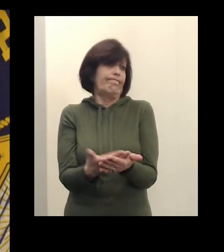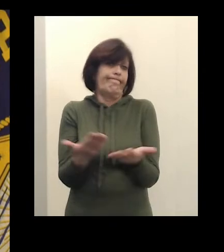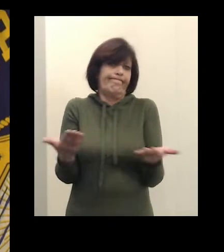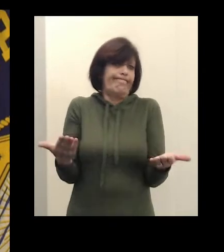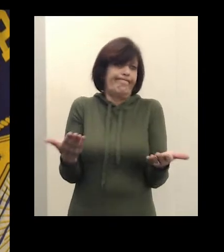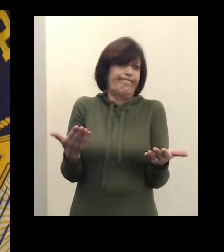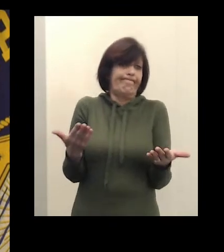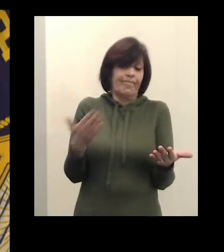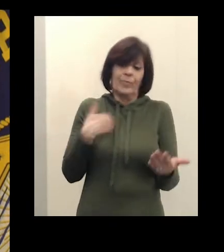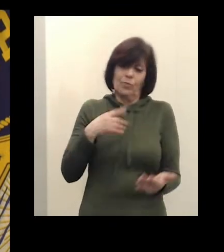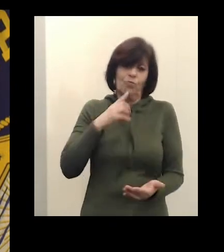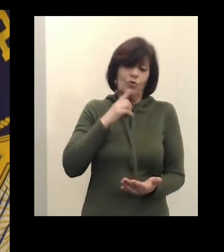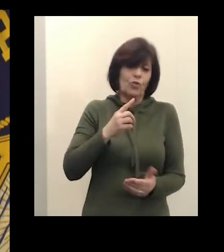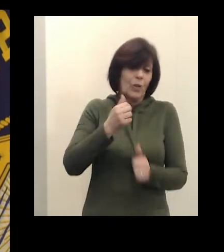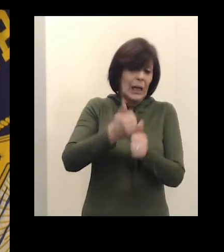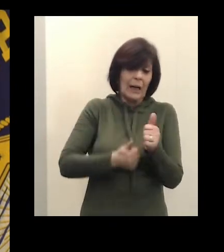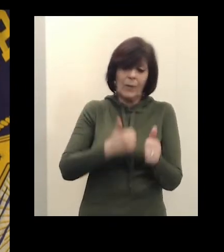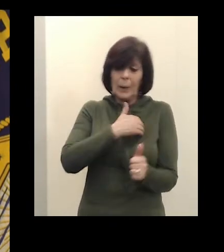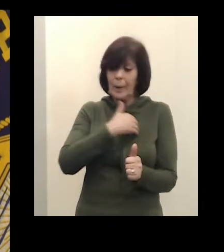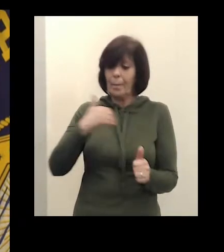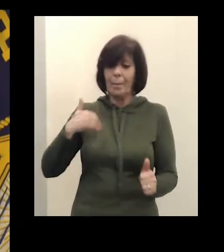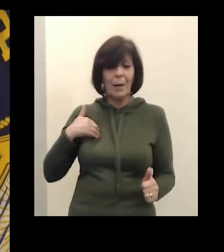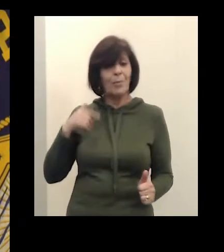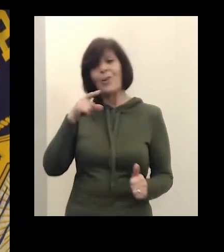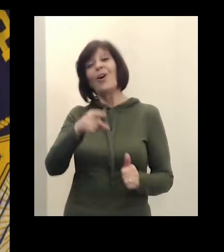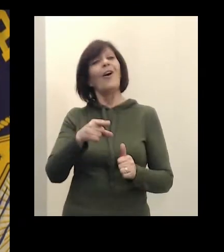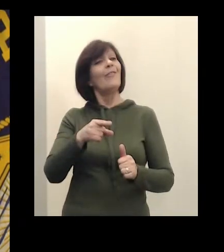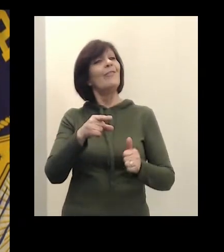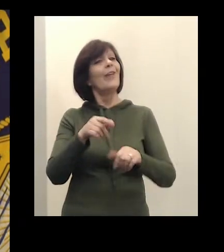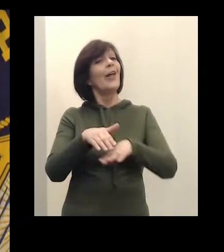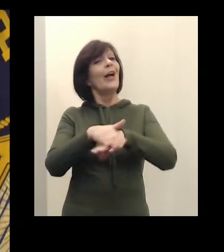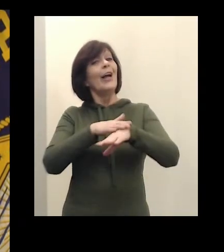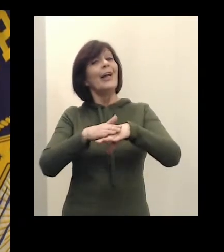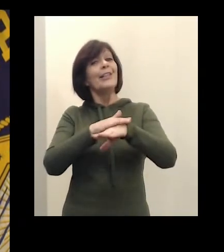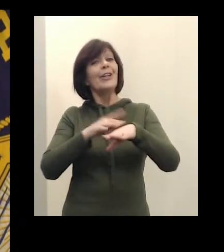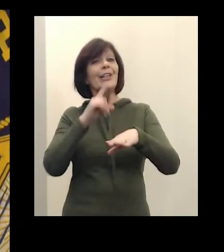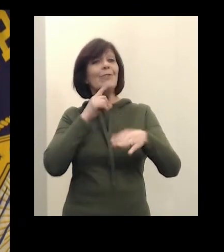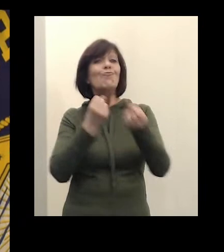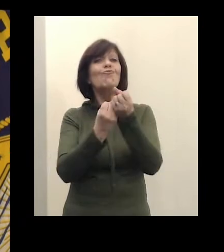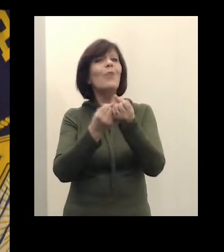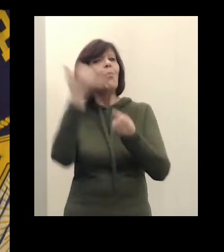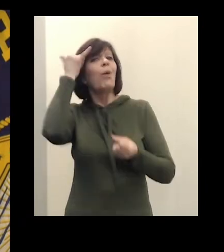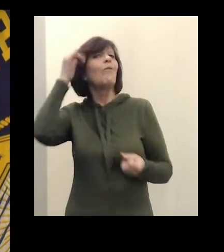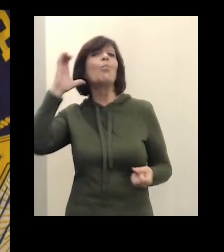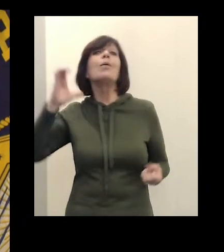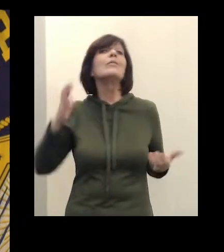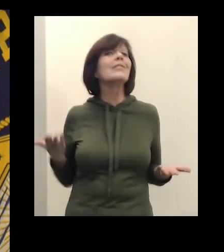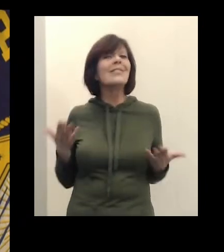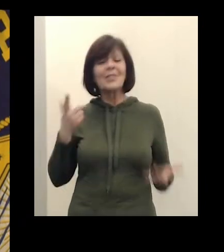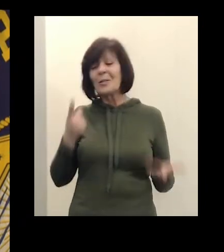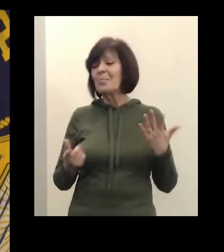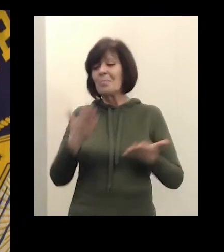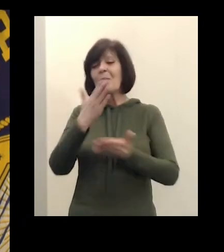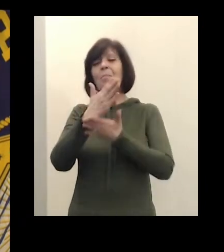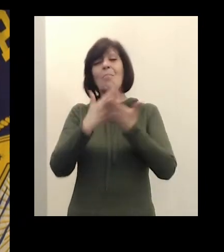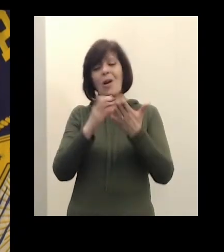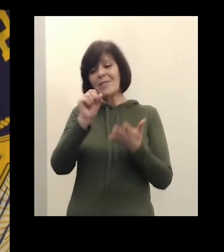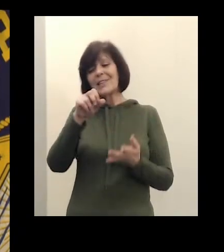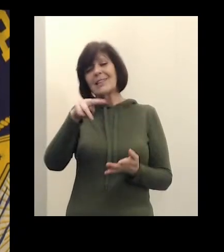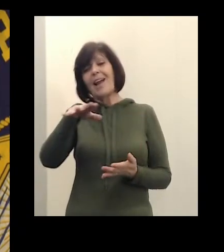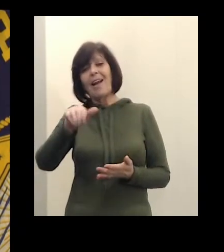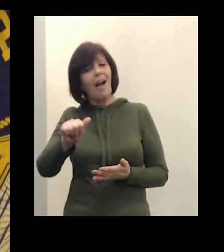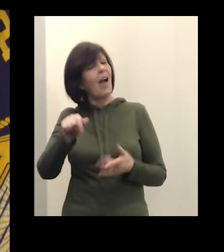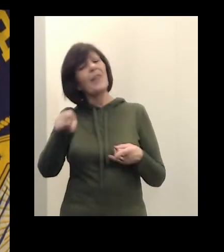every member of the nation is a big fan of the Buffalo Bills. So while they may be part of the Seneca Nation, they are